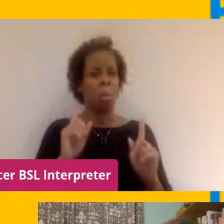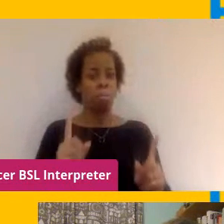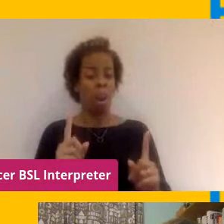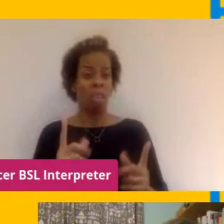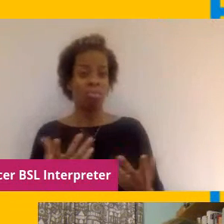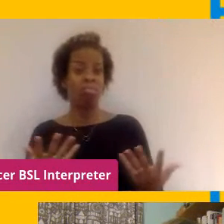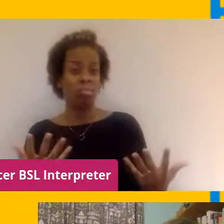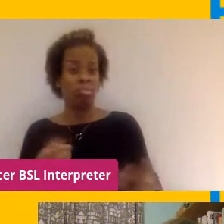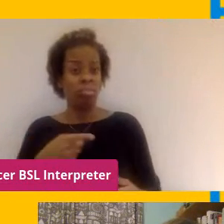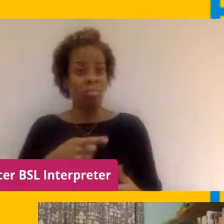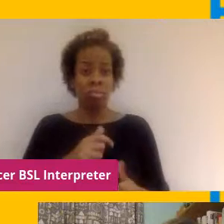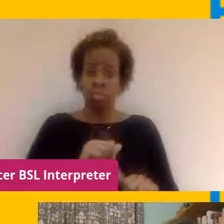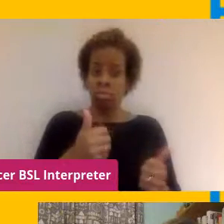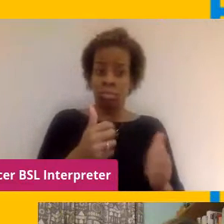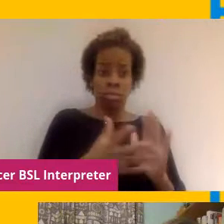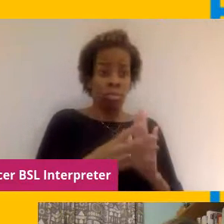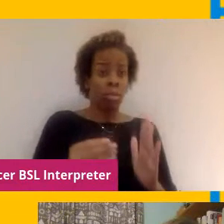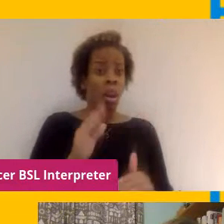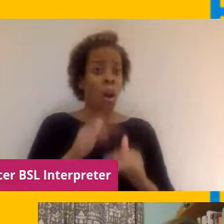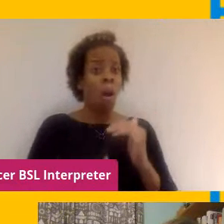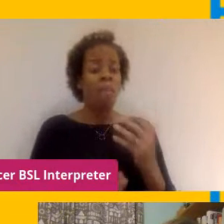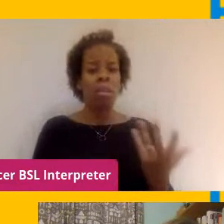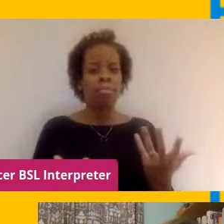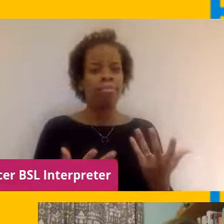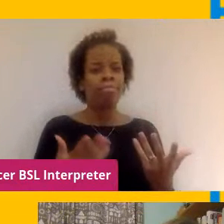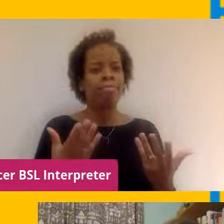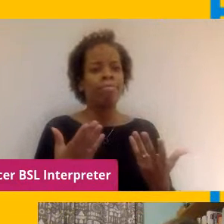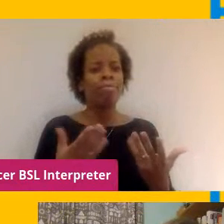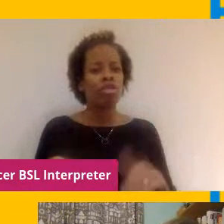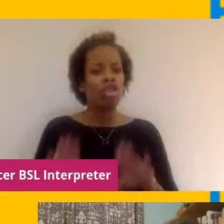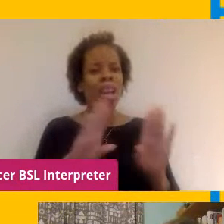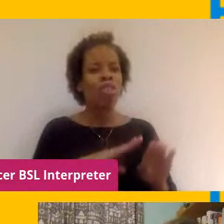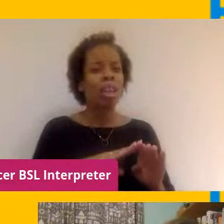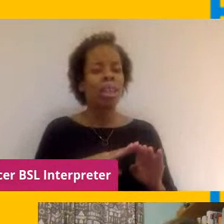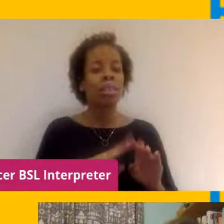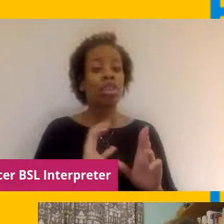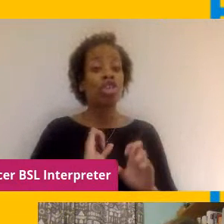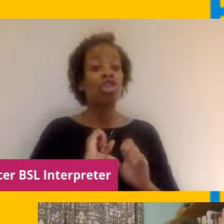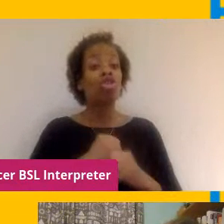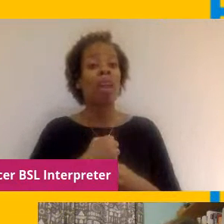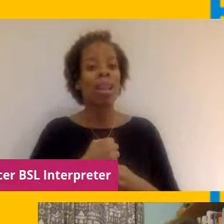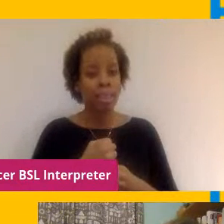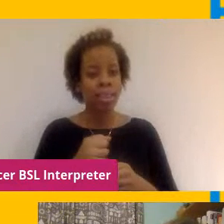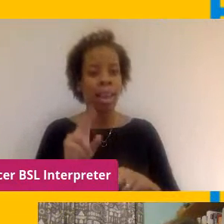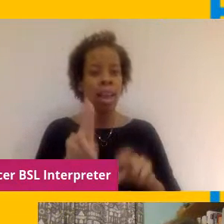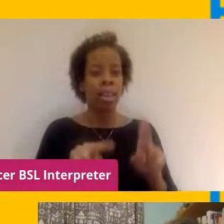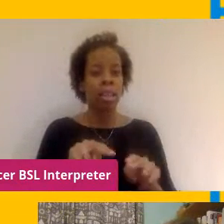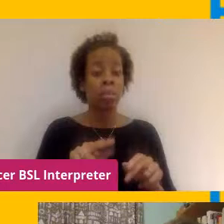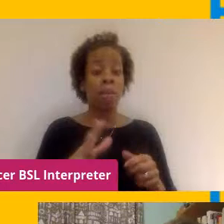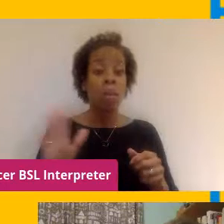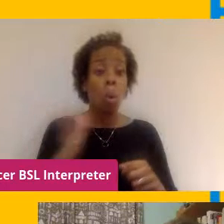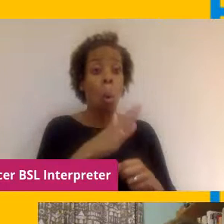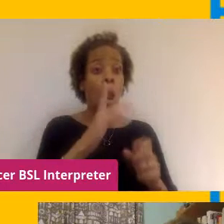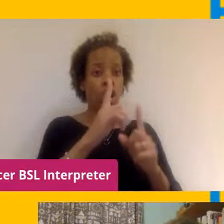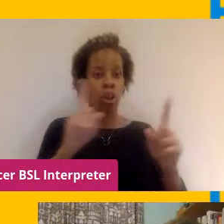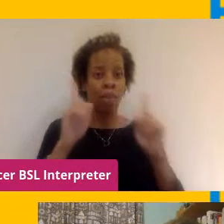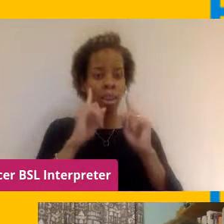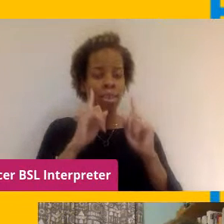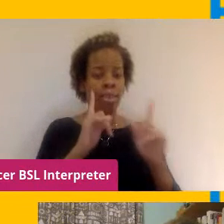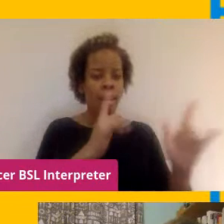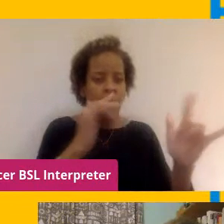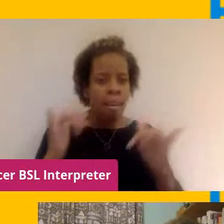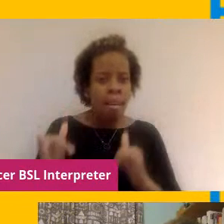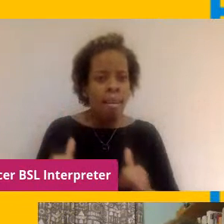example of how a generic, institution-wide stress risk assessment could actually tackle the stresses felt